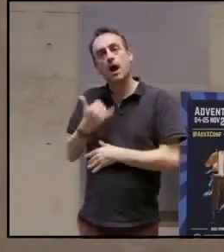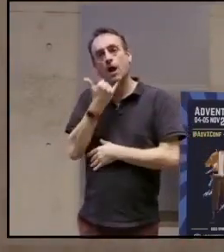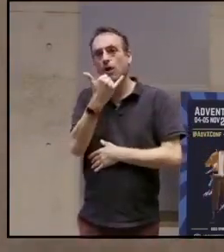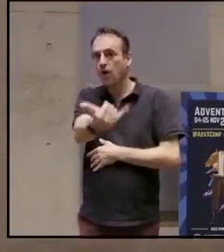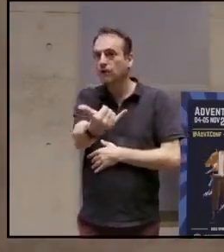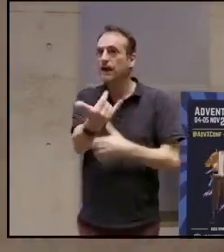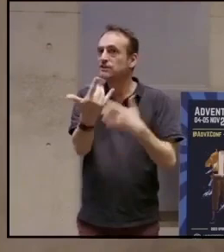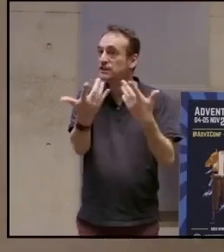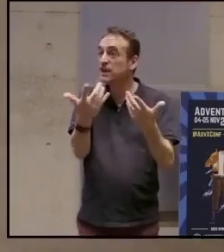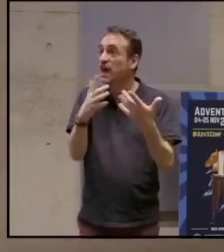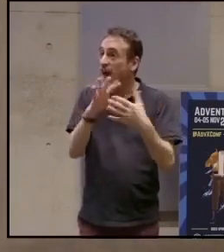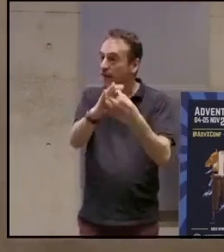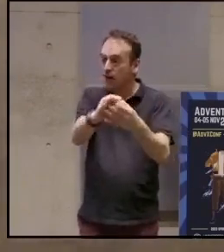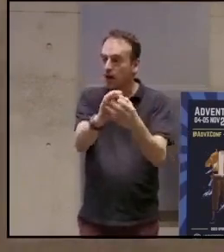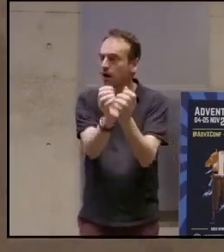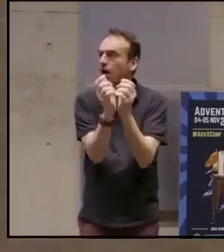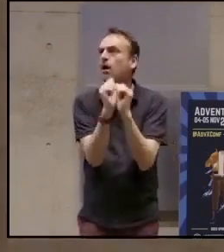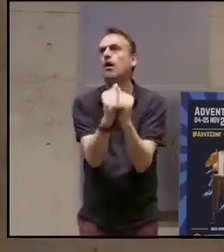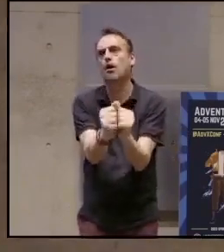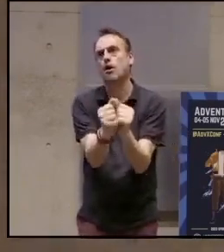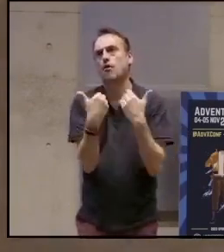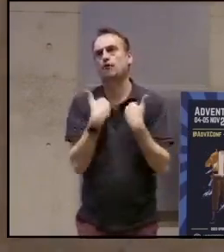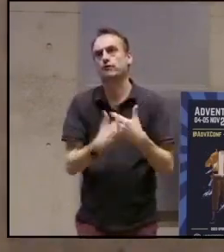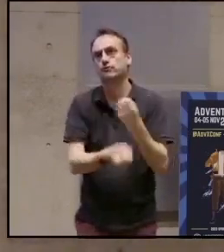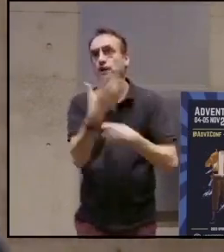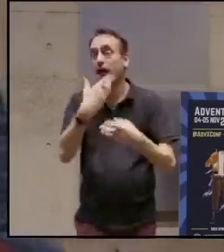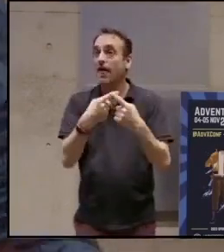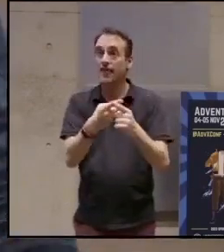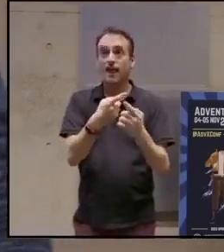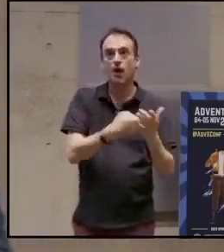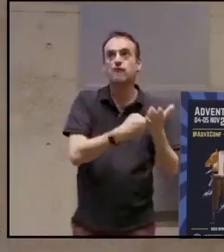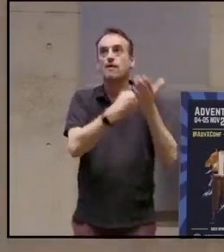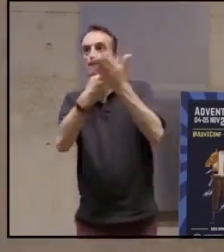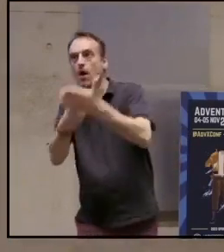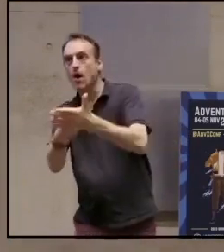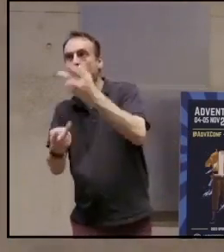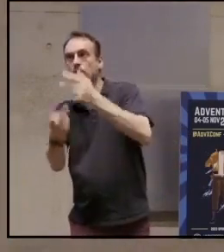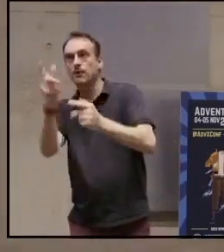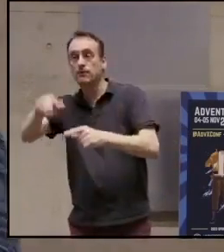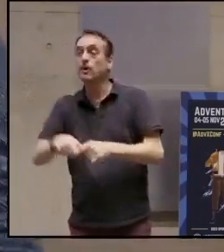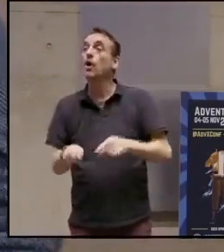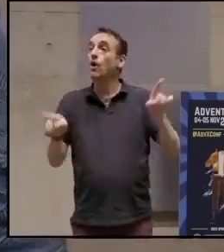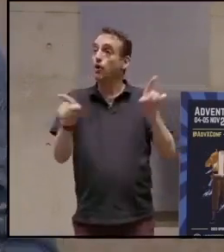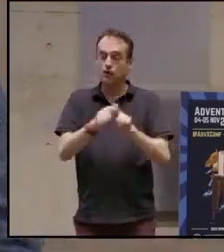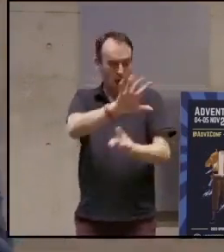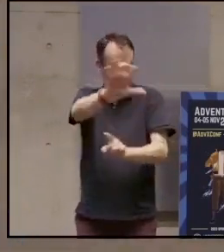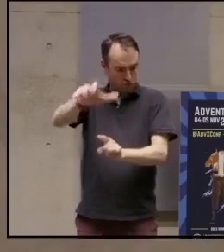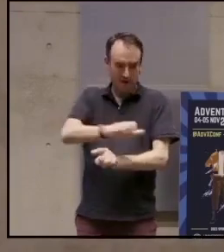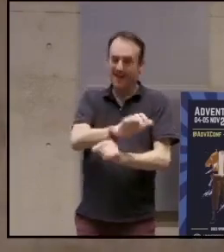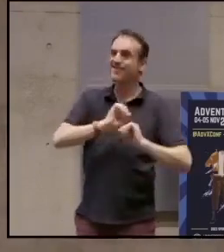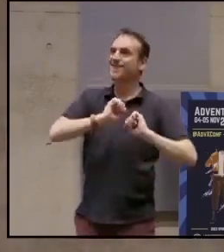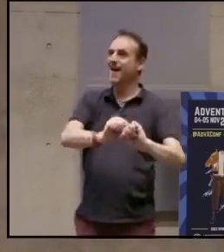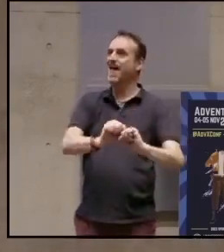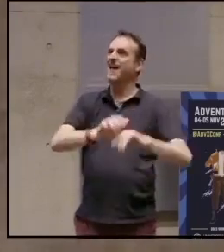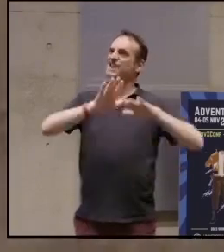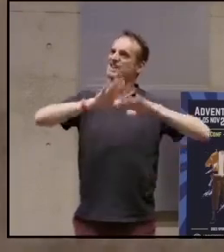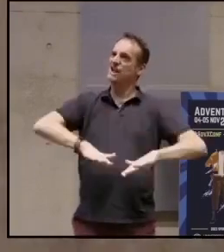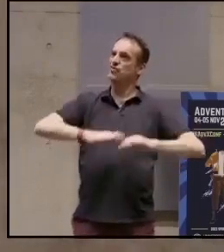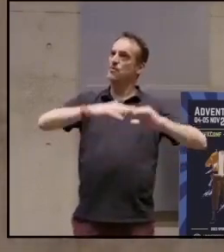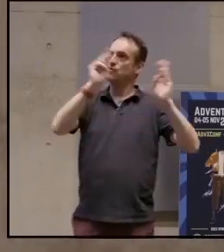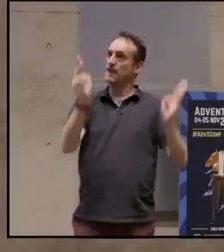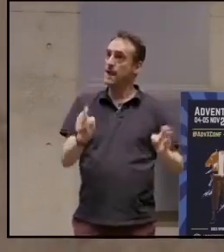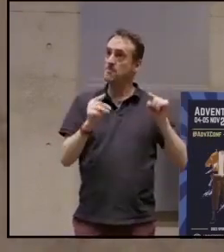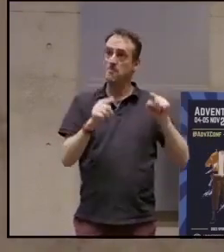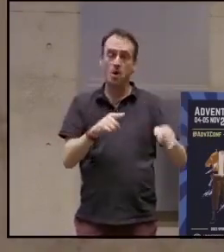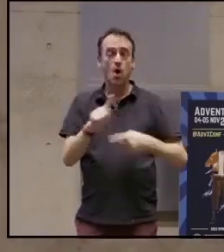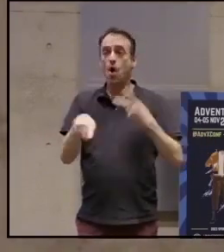If nothing else, they'll refer you to people that you can look up. Almost every country has a national museum. You can contact people there. You can email a professor of history